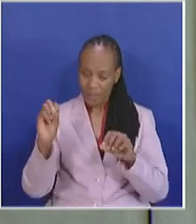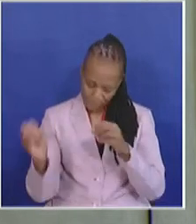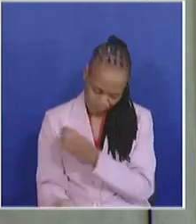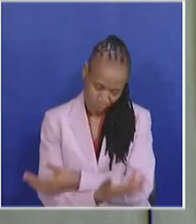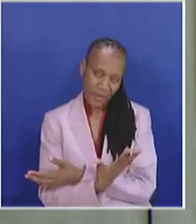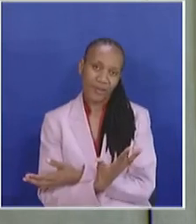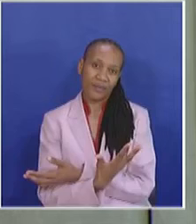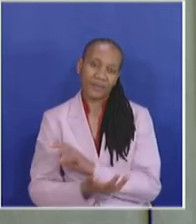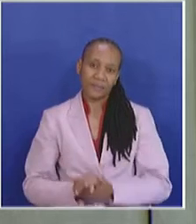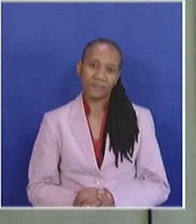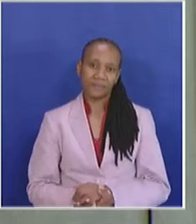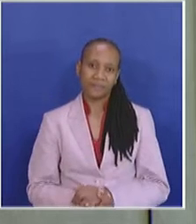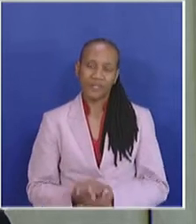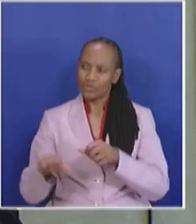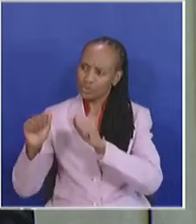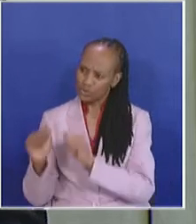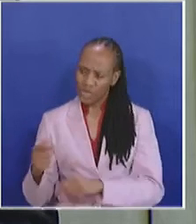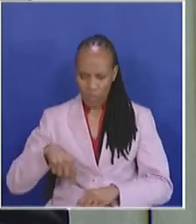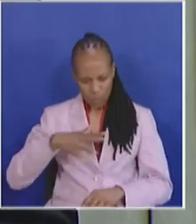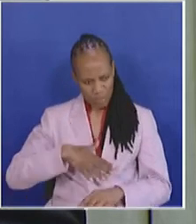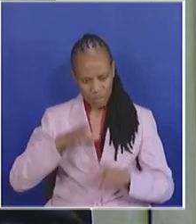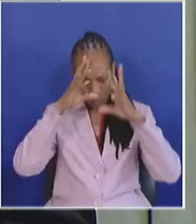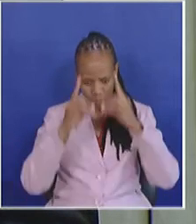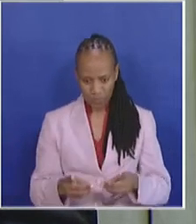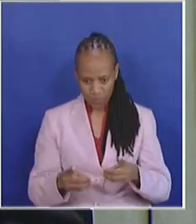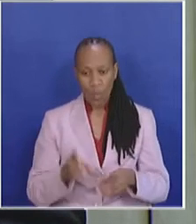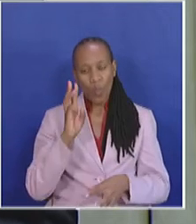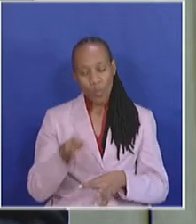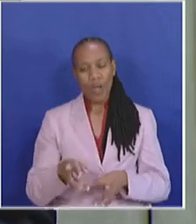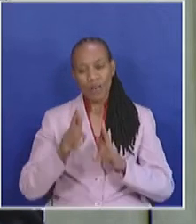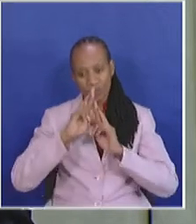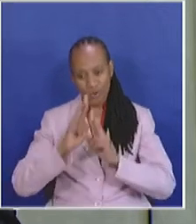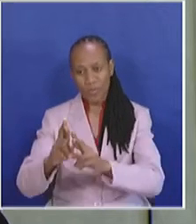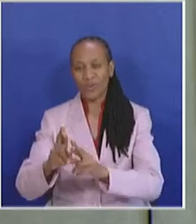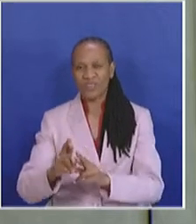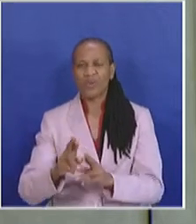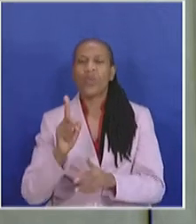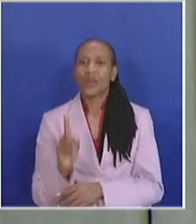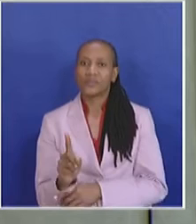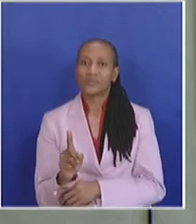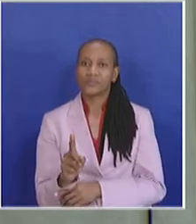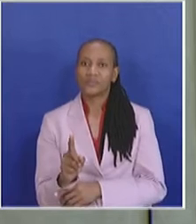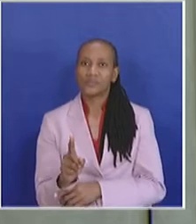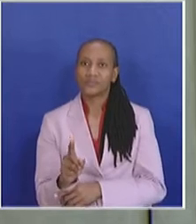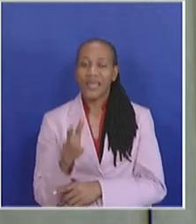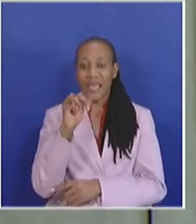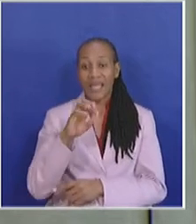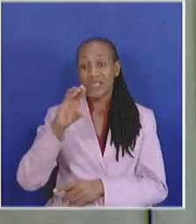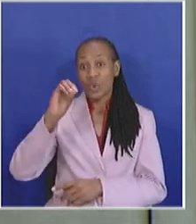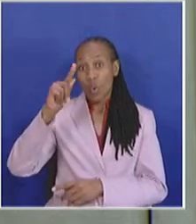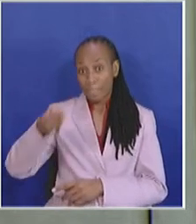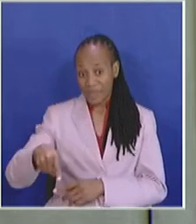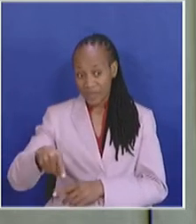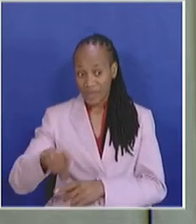Honorable Chair, we decided just to report as a province on what the visit of the NCOP